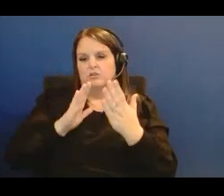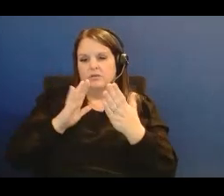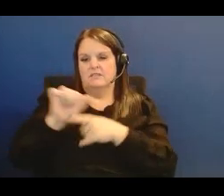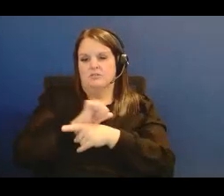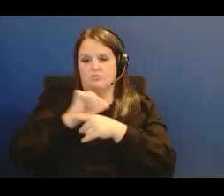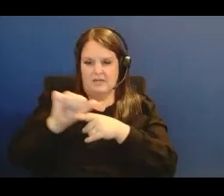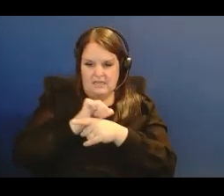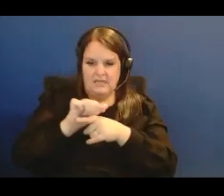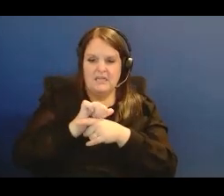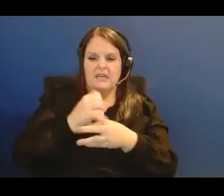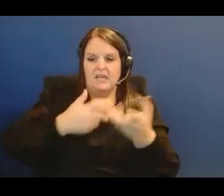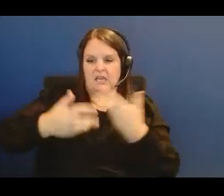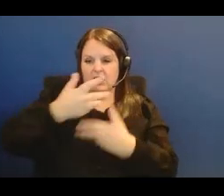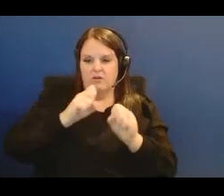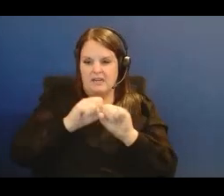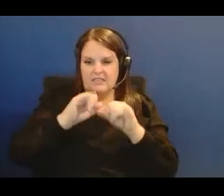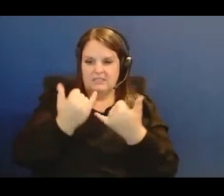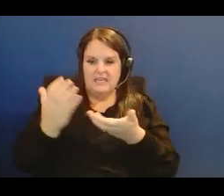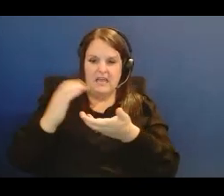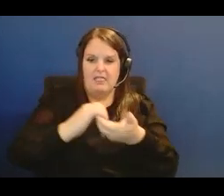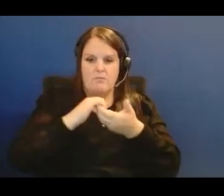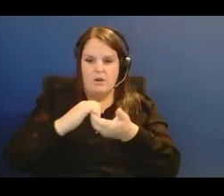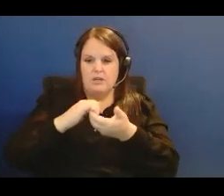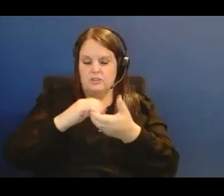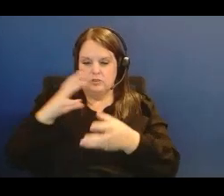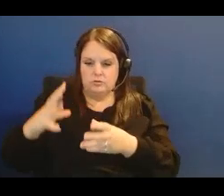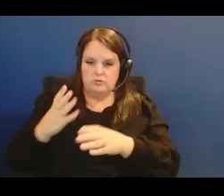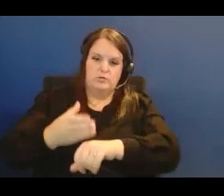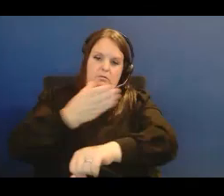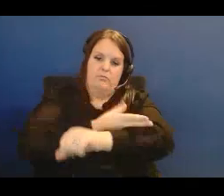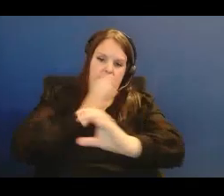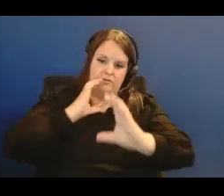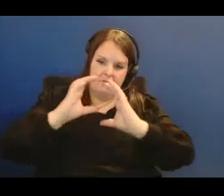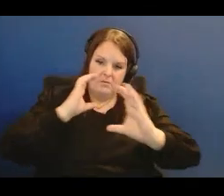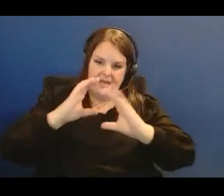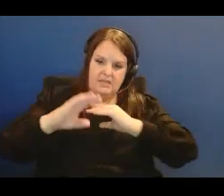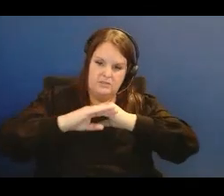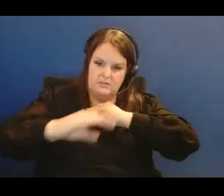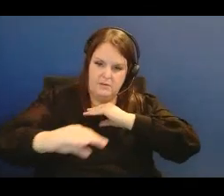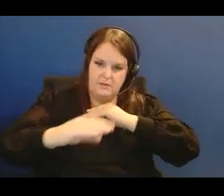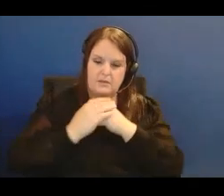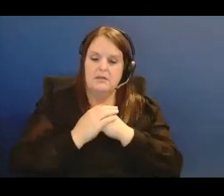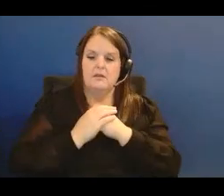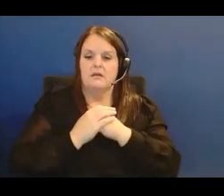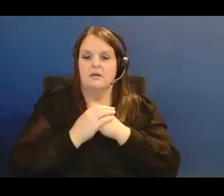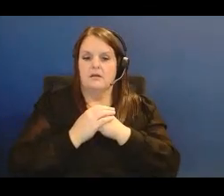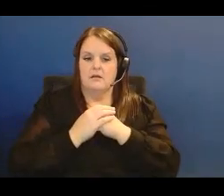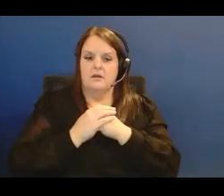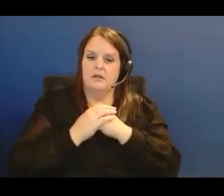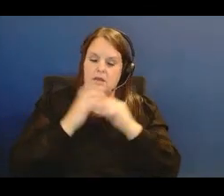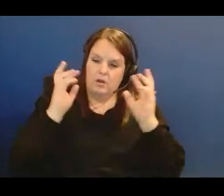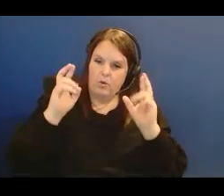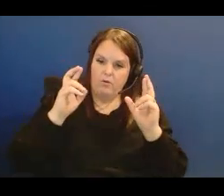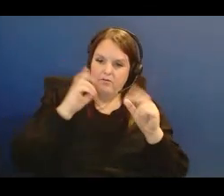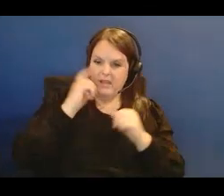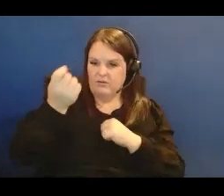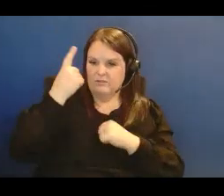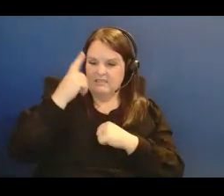trainings and interagency collaboration to improve communication and civility and a cultural understanding among